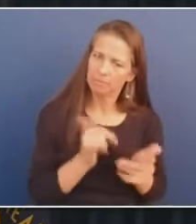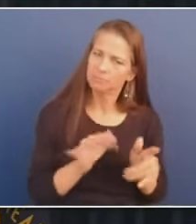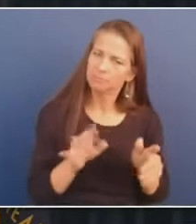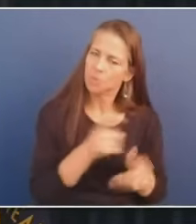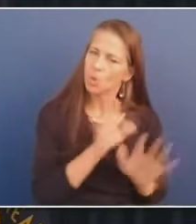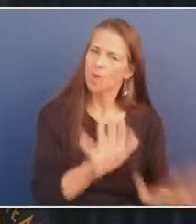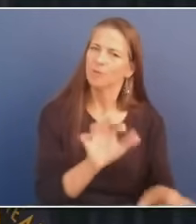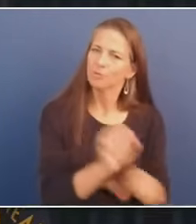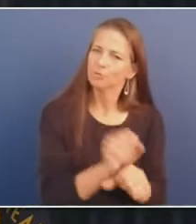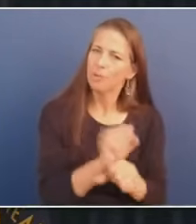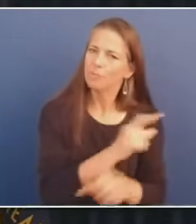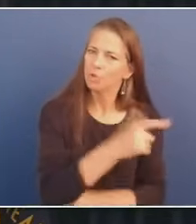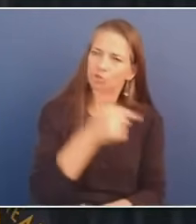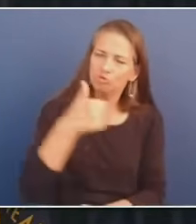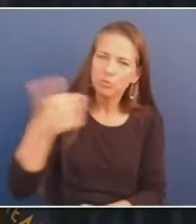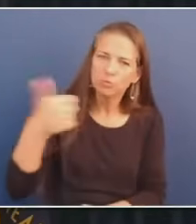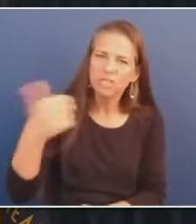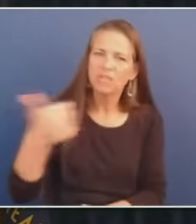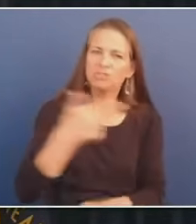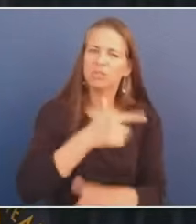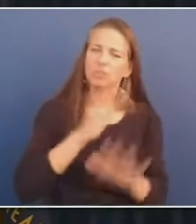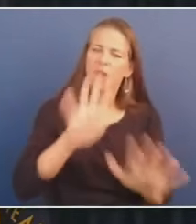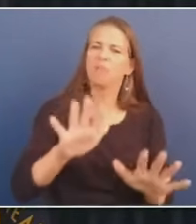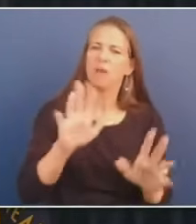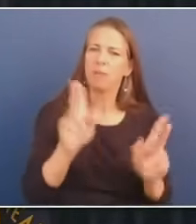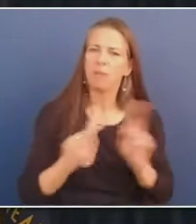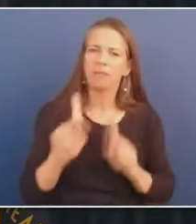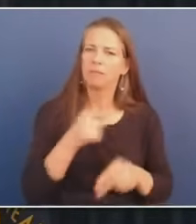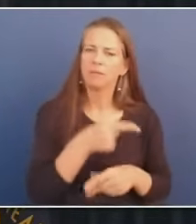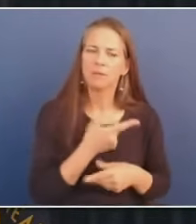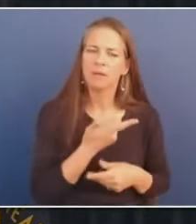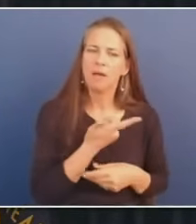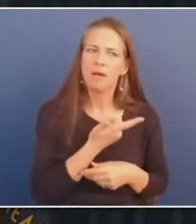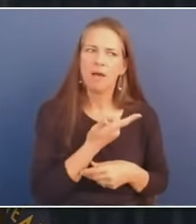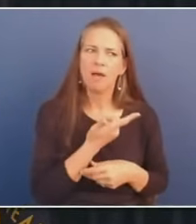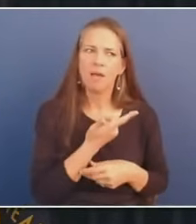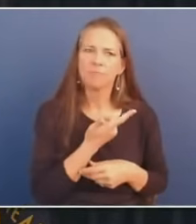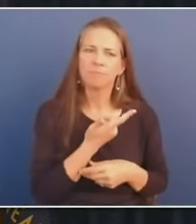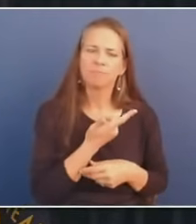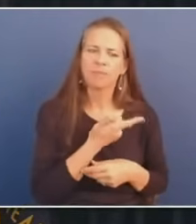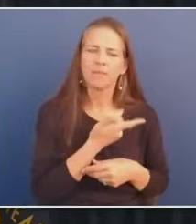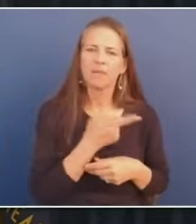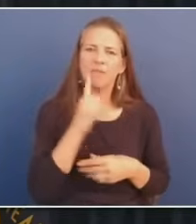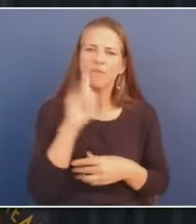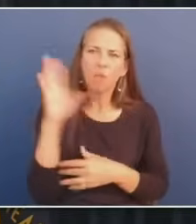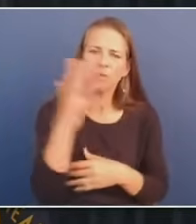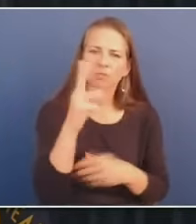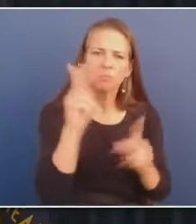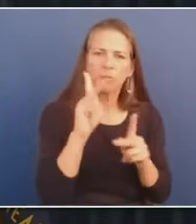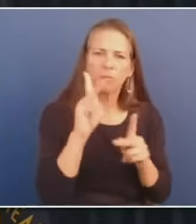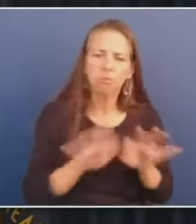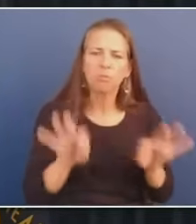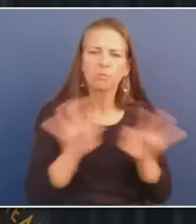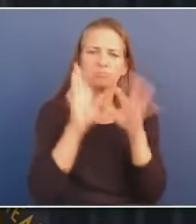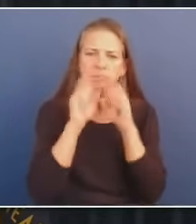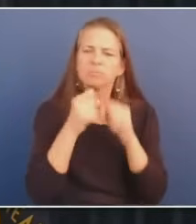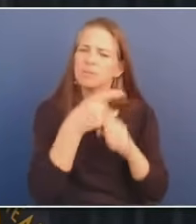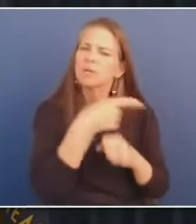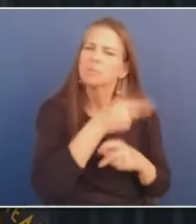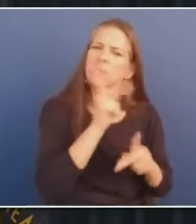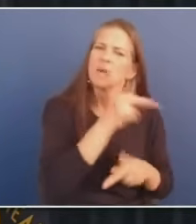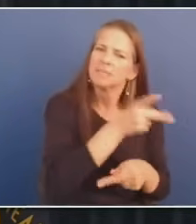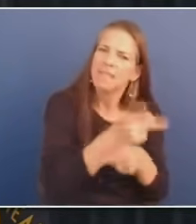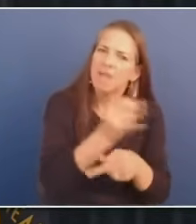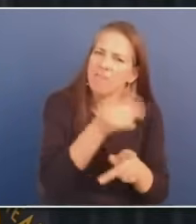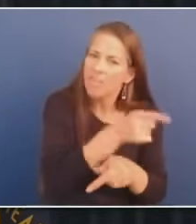transportation cabinet that does a great job. There are cut teams in forestry and others that are out there. Our Kentucky